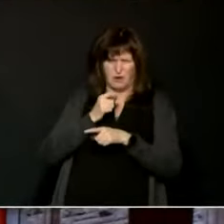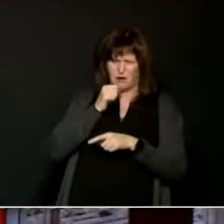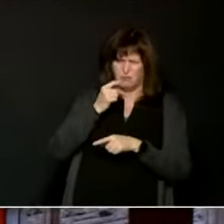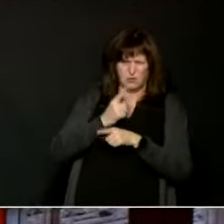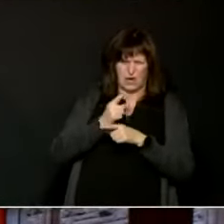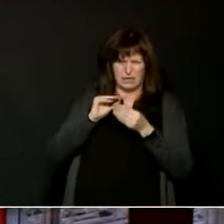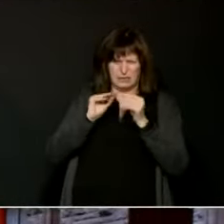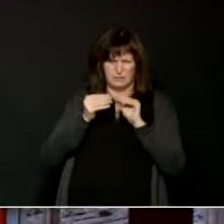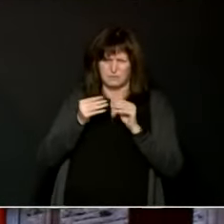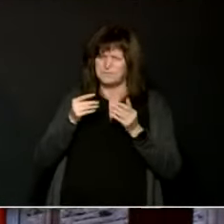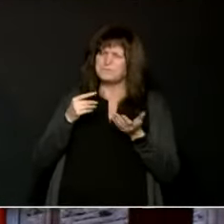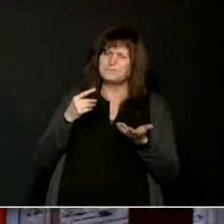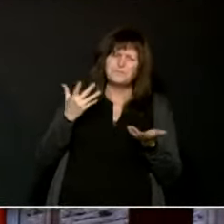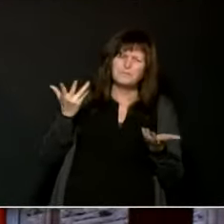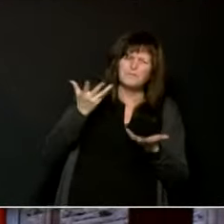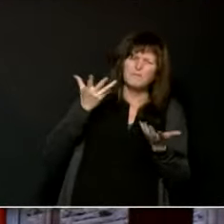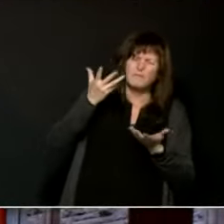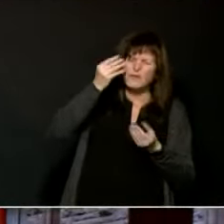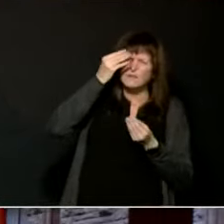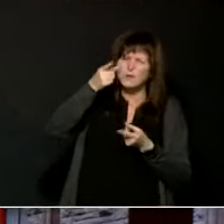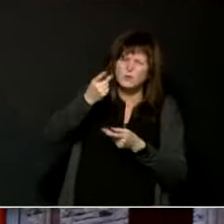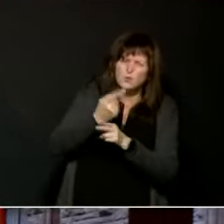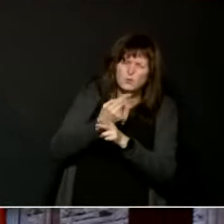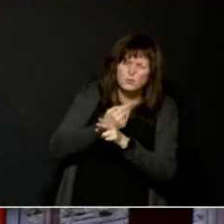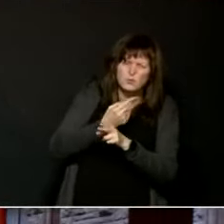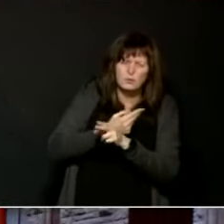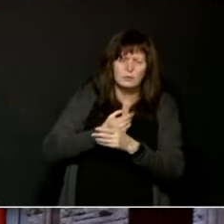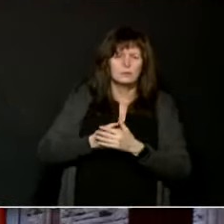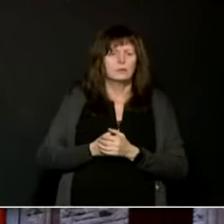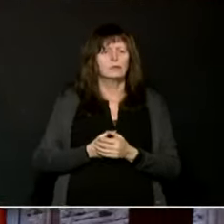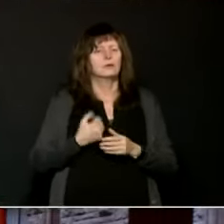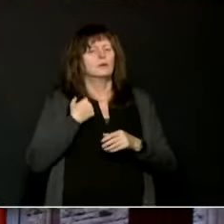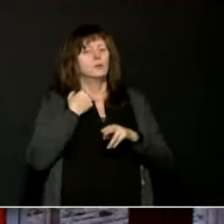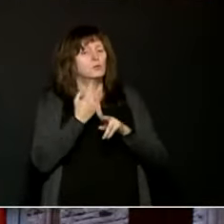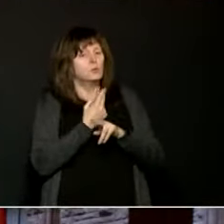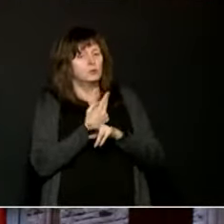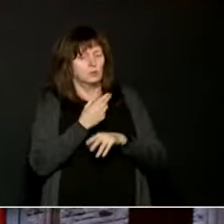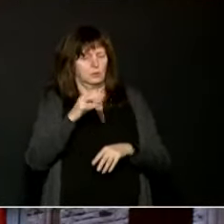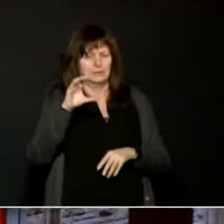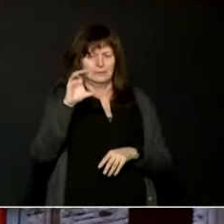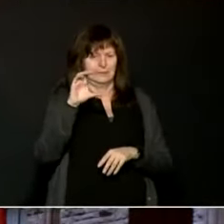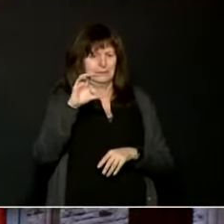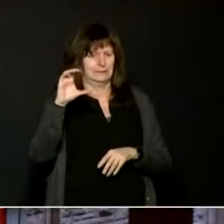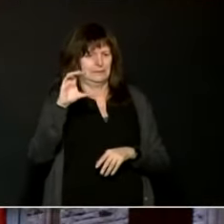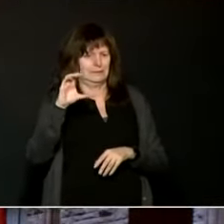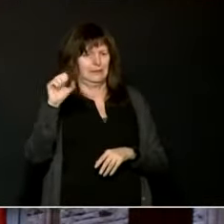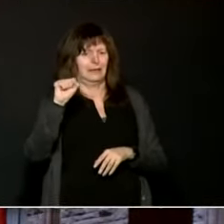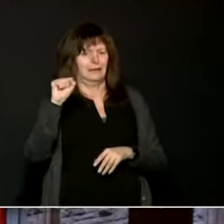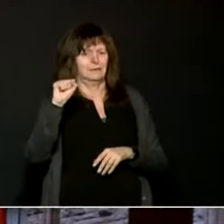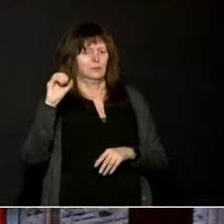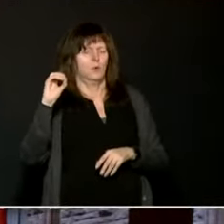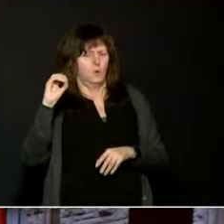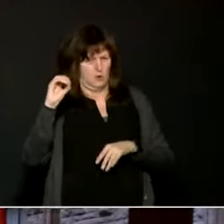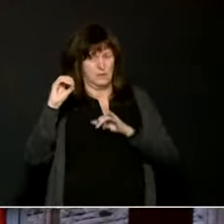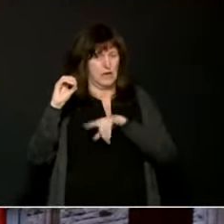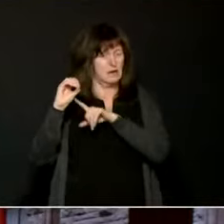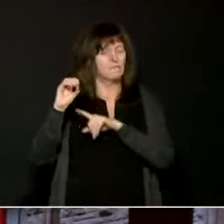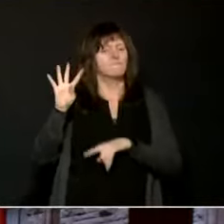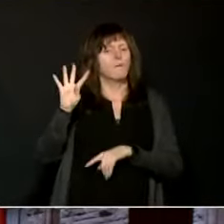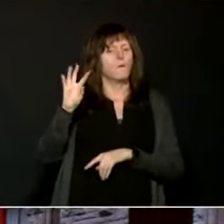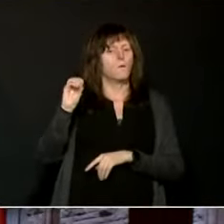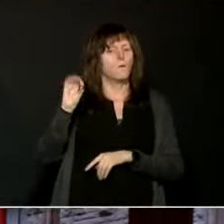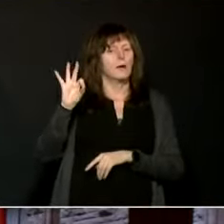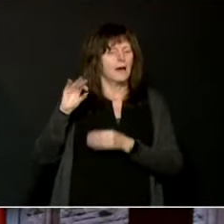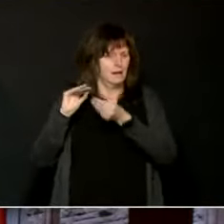all moving. I use the CCSO one myself. That's the 409 in there because I want to see